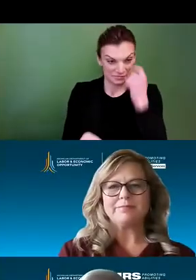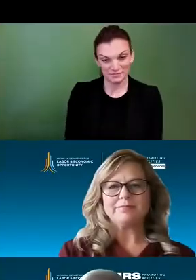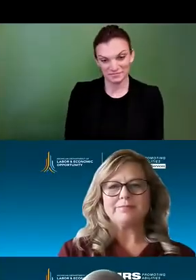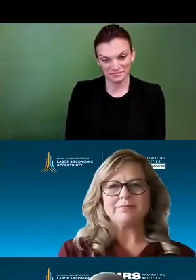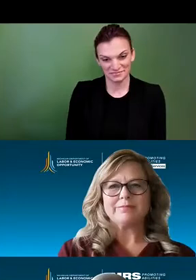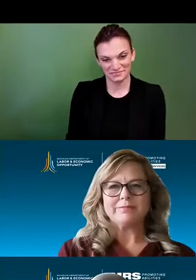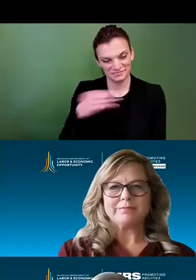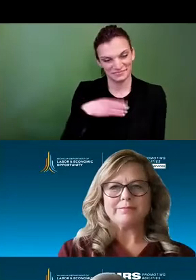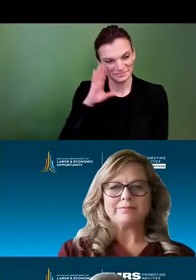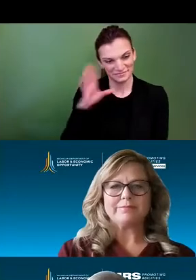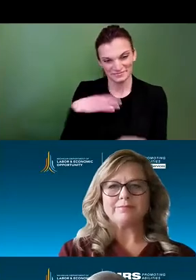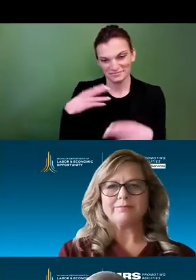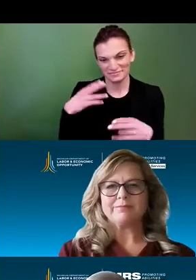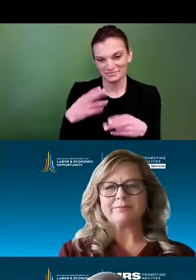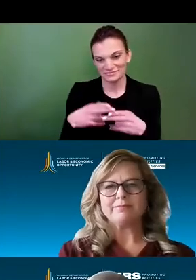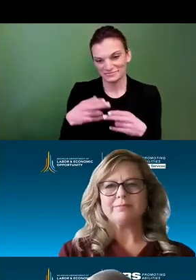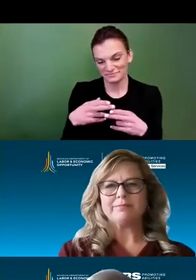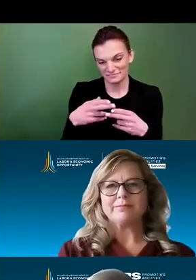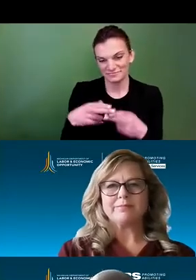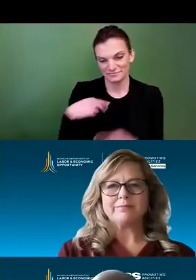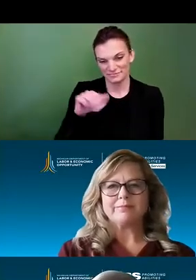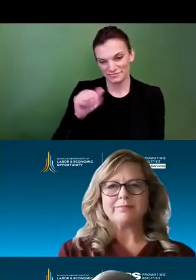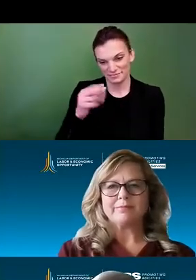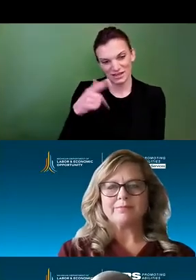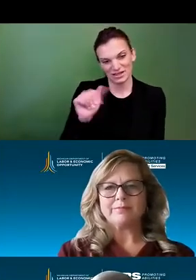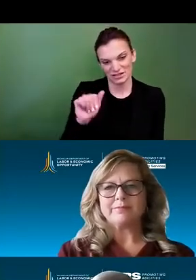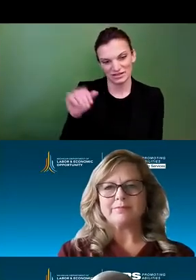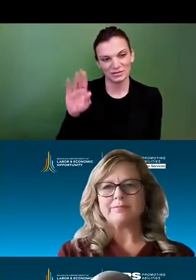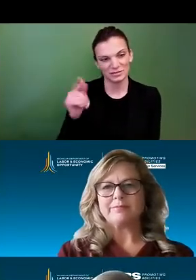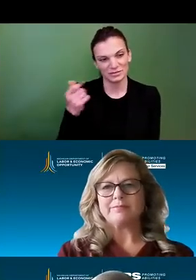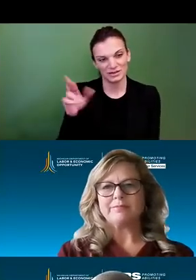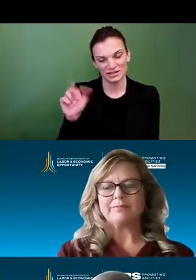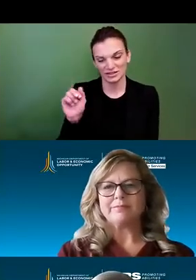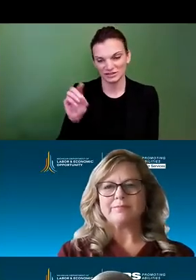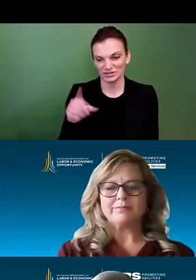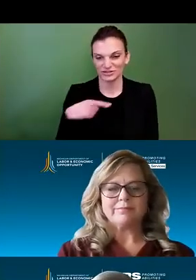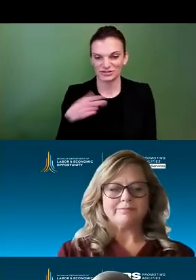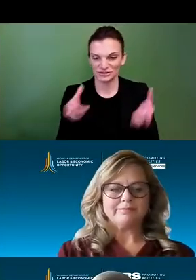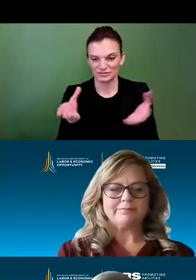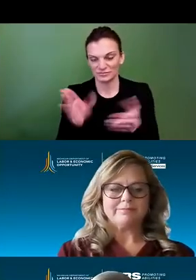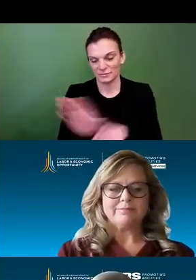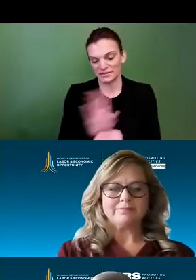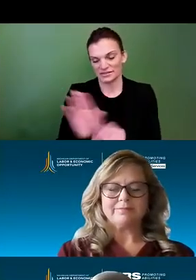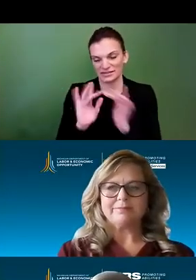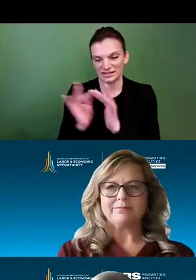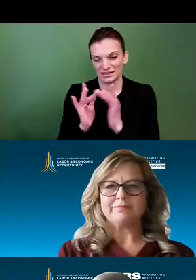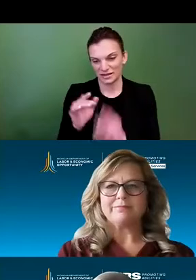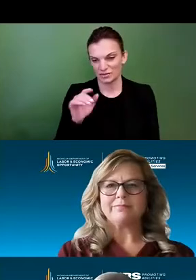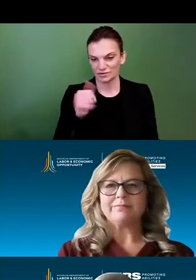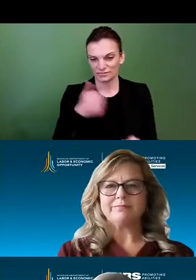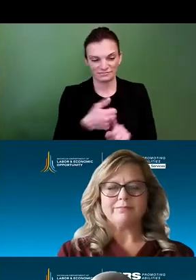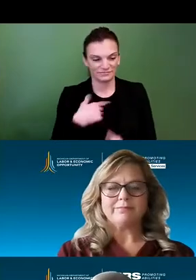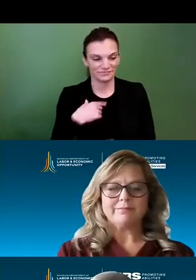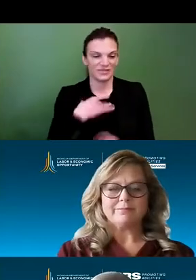And hi, my name is Angela Blanchard. I'm also an occupational therapist with Michigan Rehab Services Business Network Division. We like